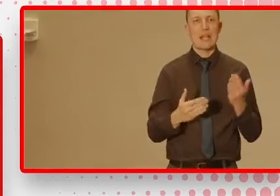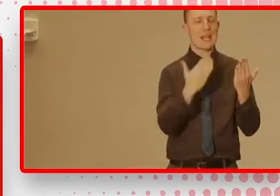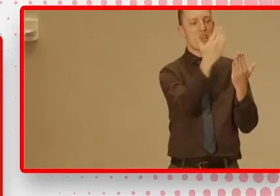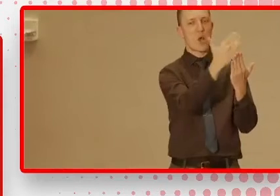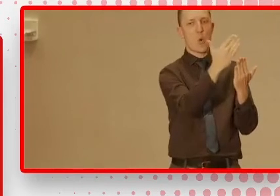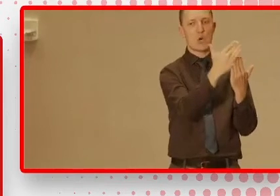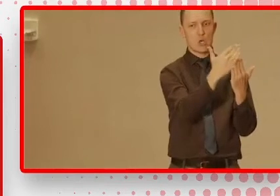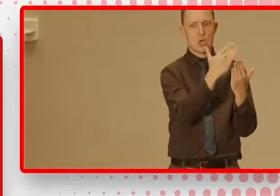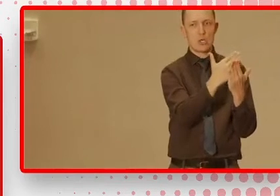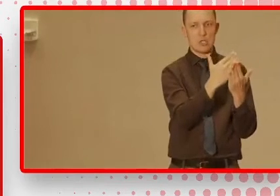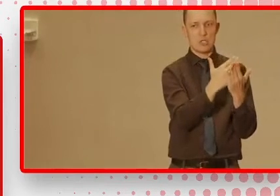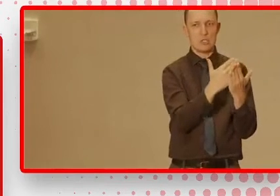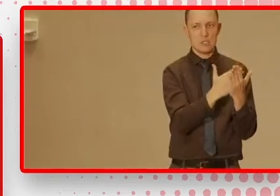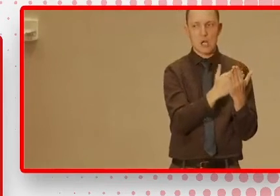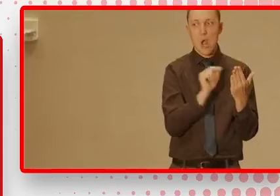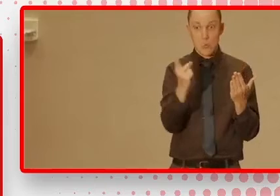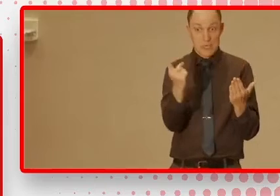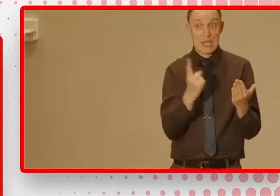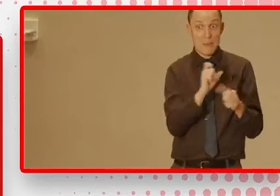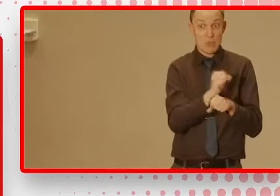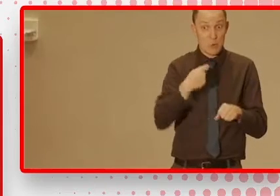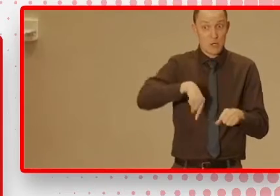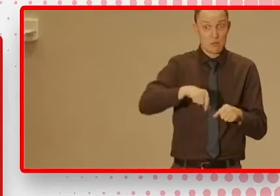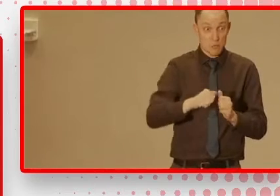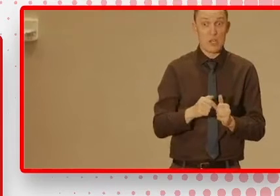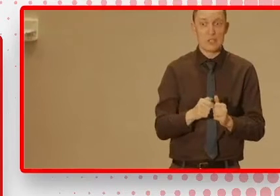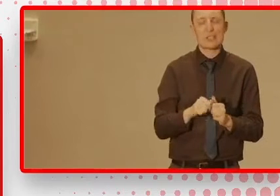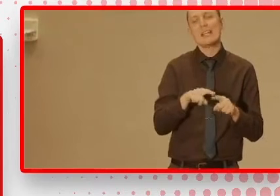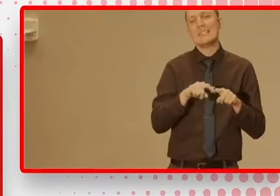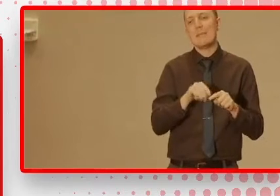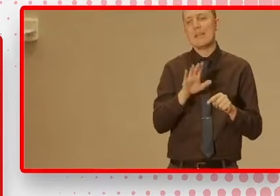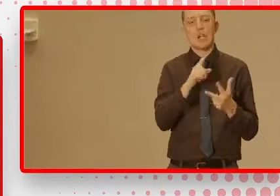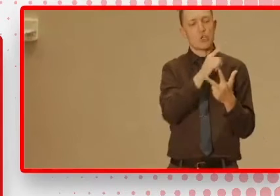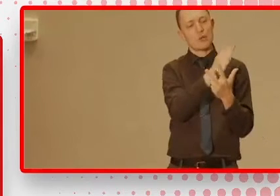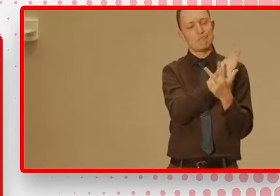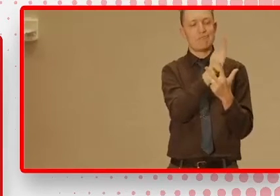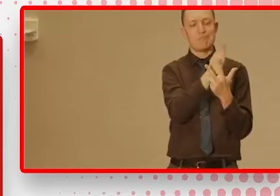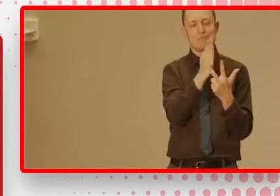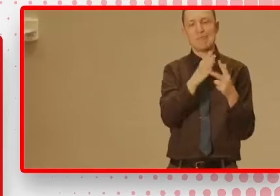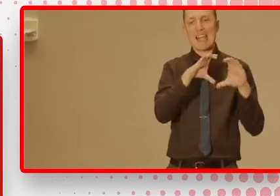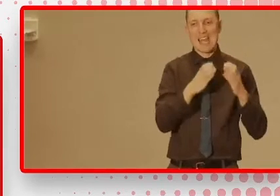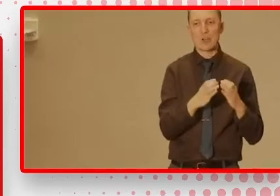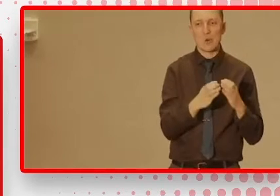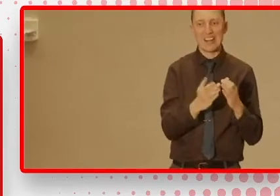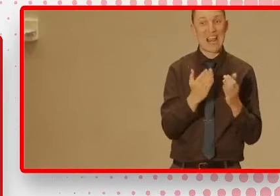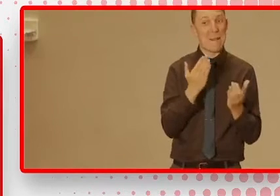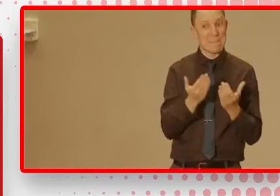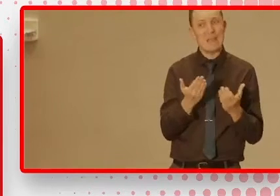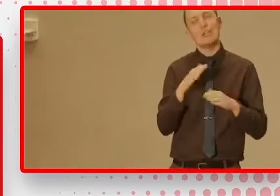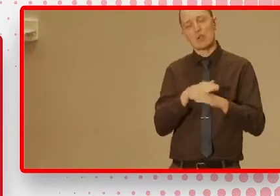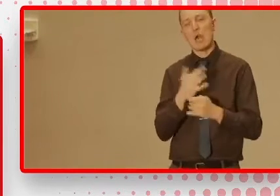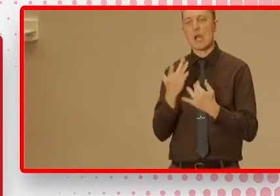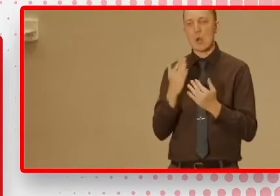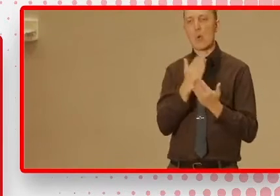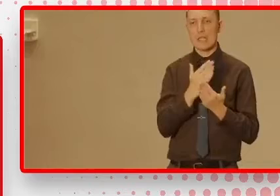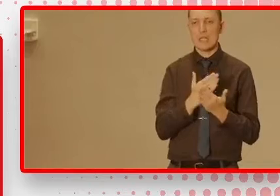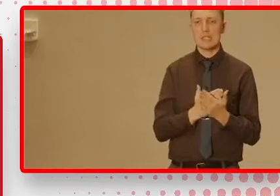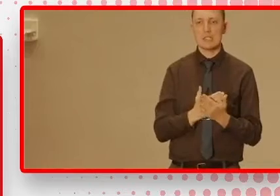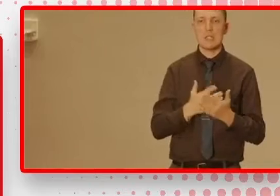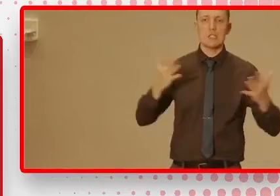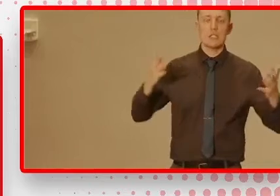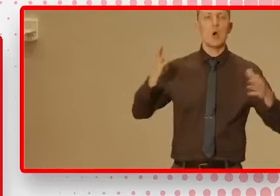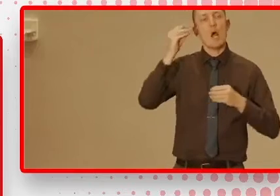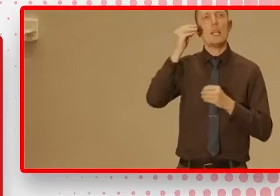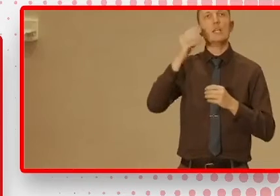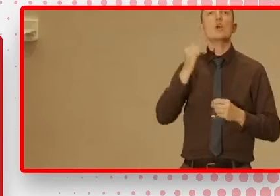they come in and work with us, because depending on which category you're assigned to, you may be on a wait list. I will say, if you